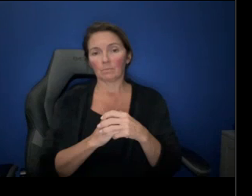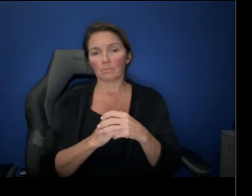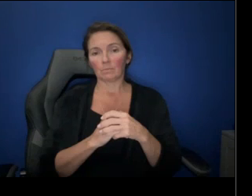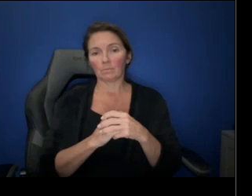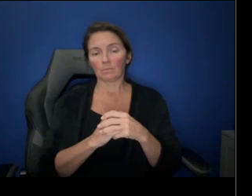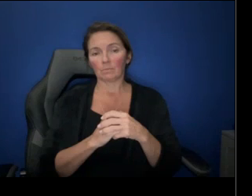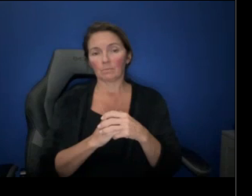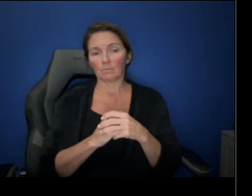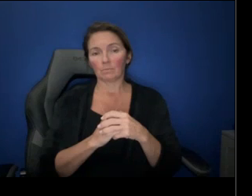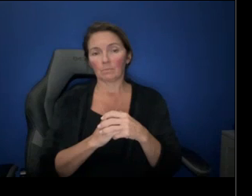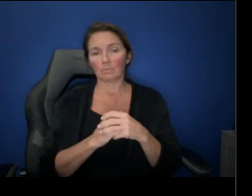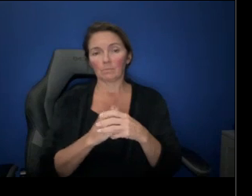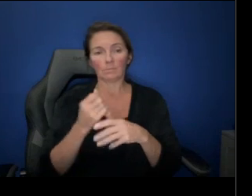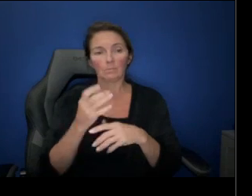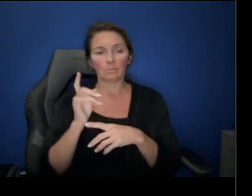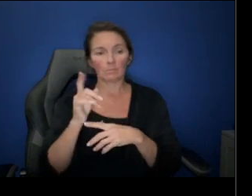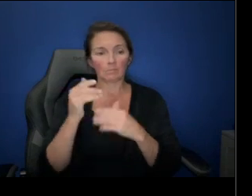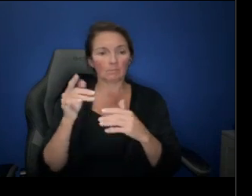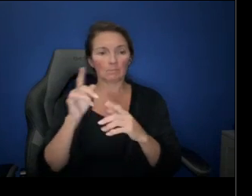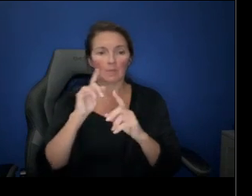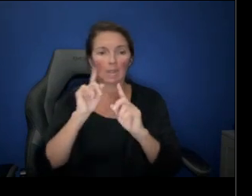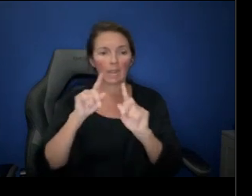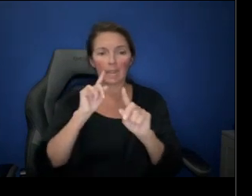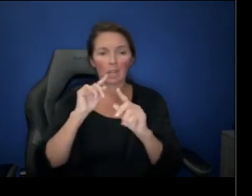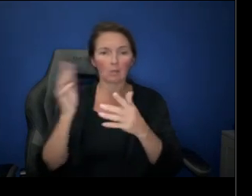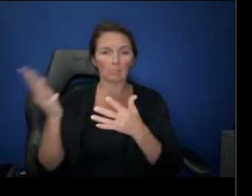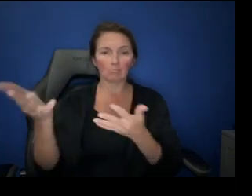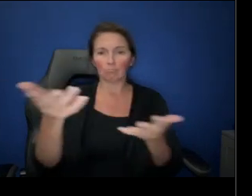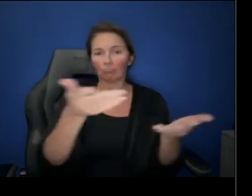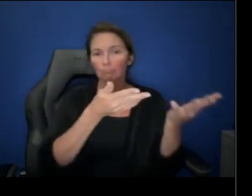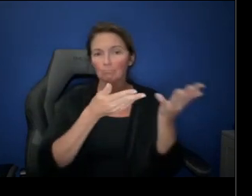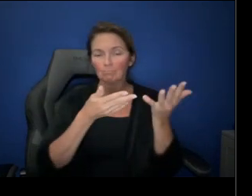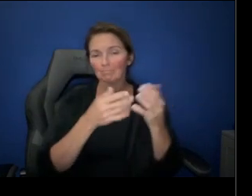All right, we'll give a few more moments to get your selections in.